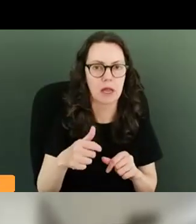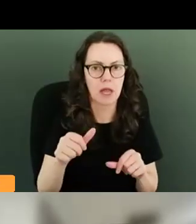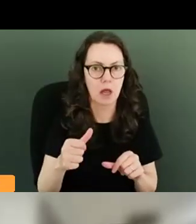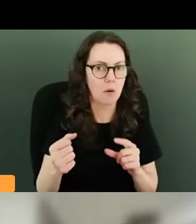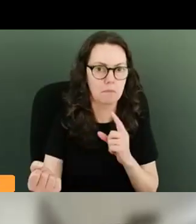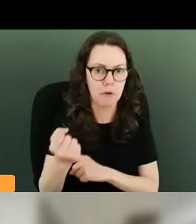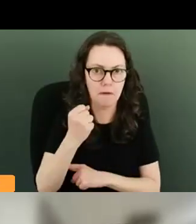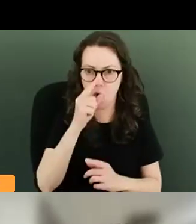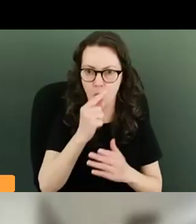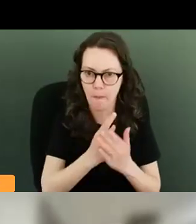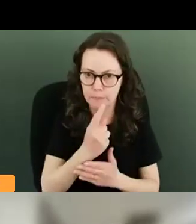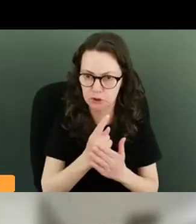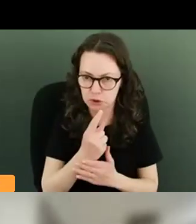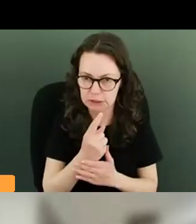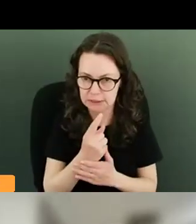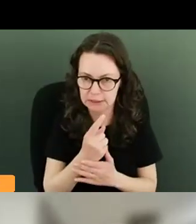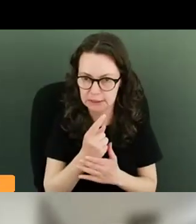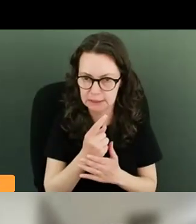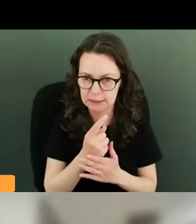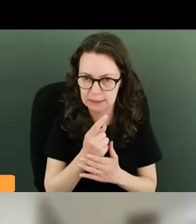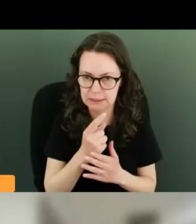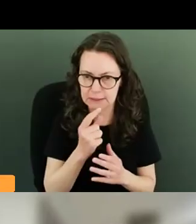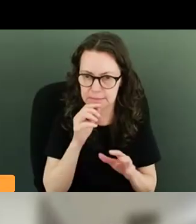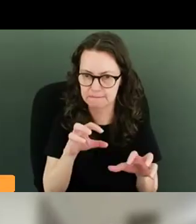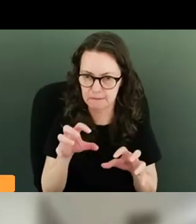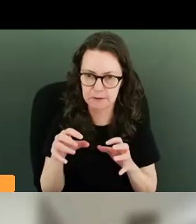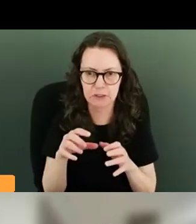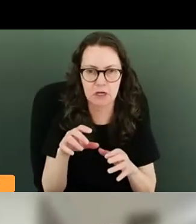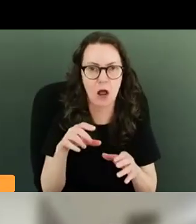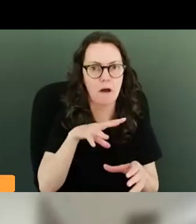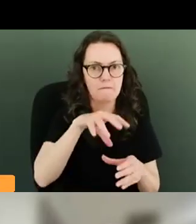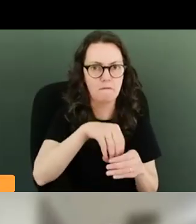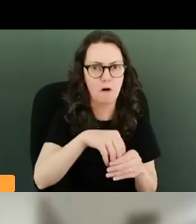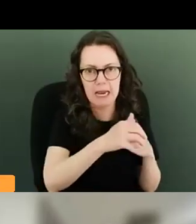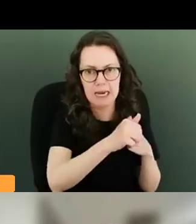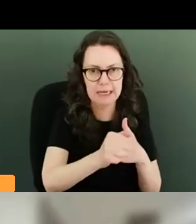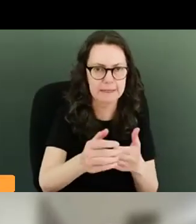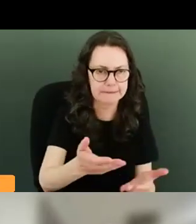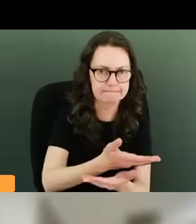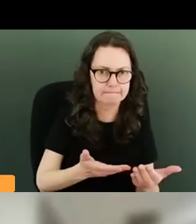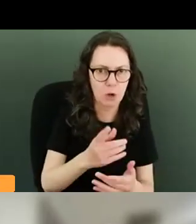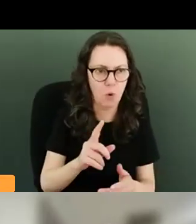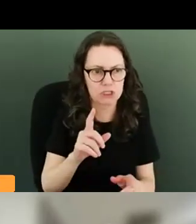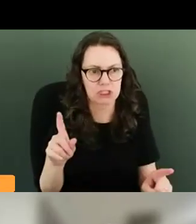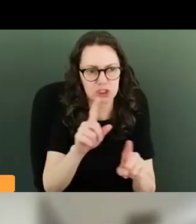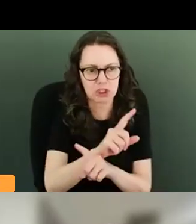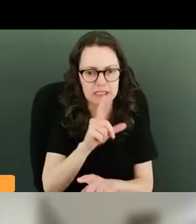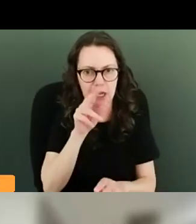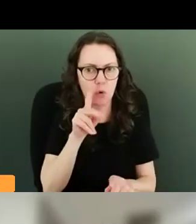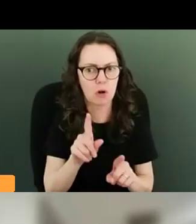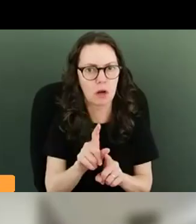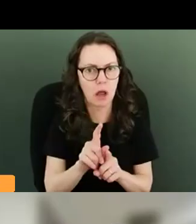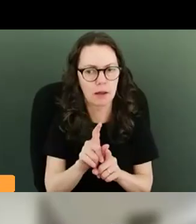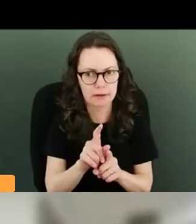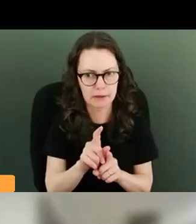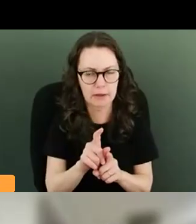see parents and people with disability leading the conversations about what real change looks like, especially in